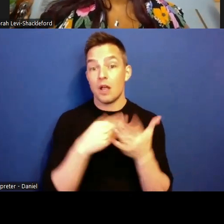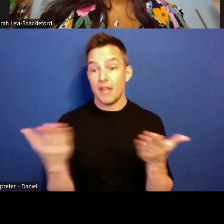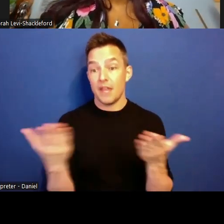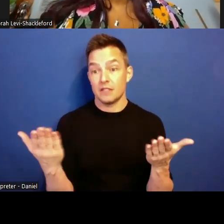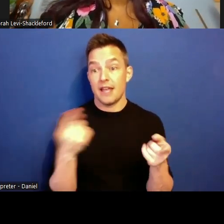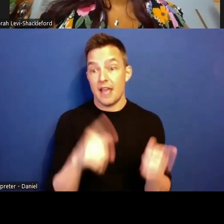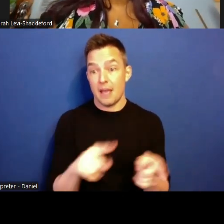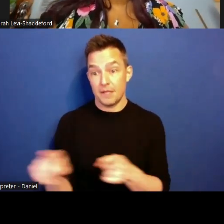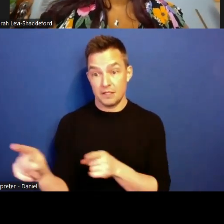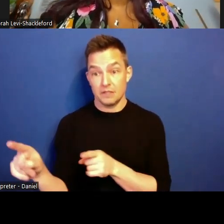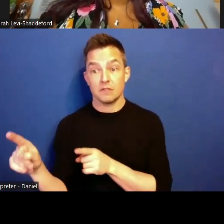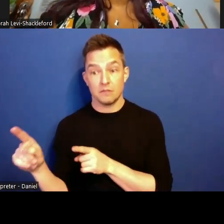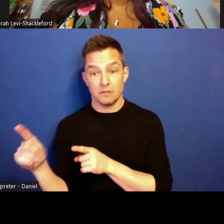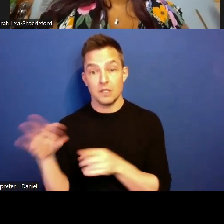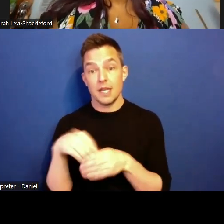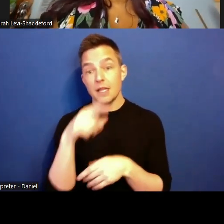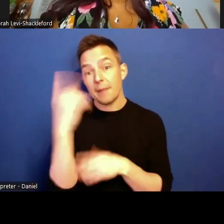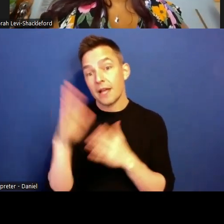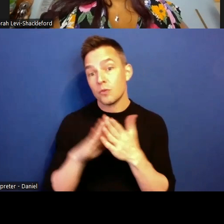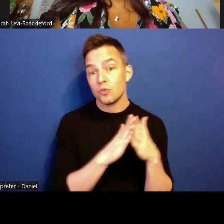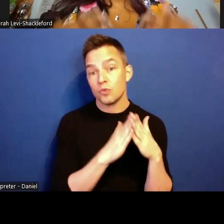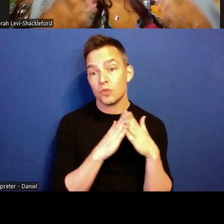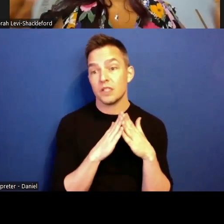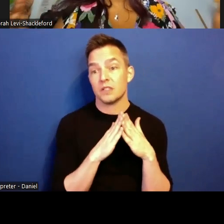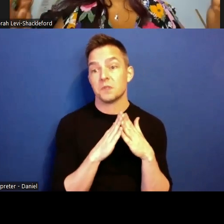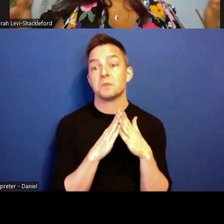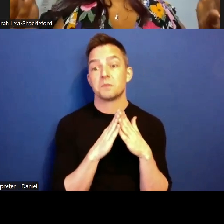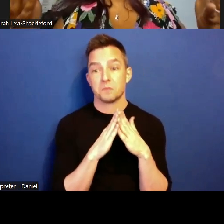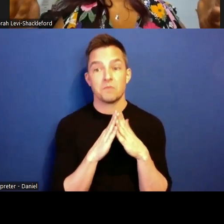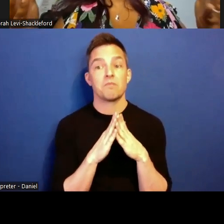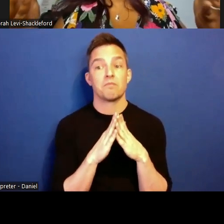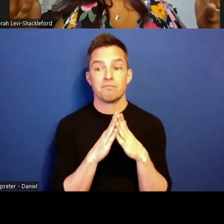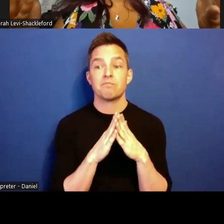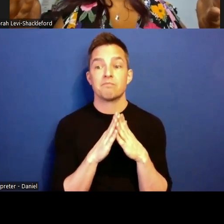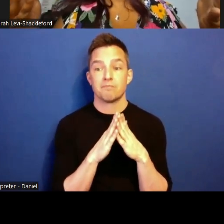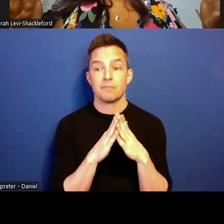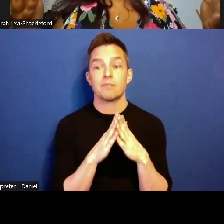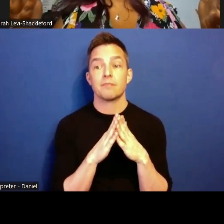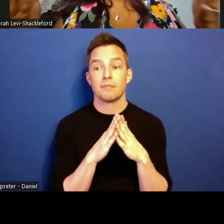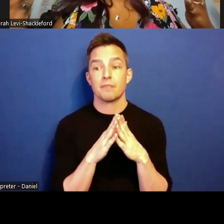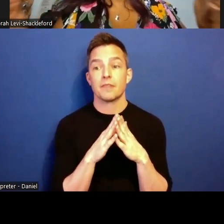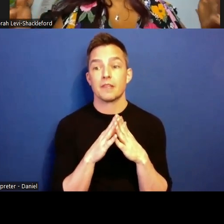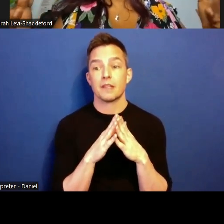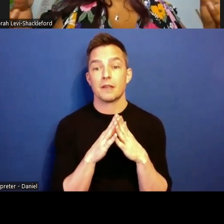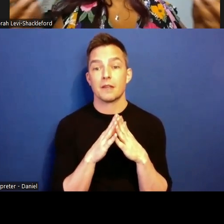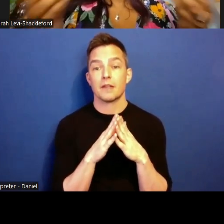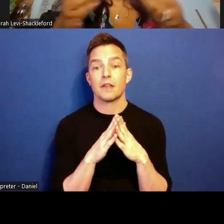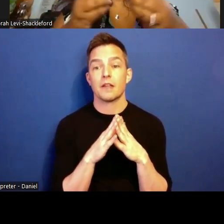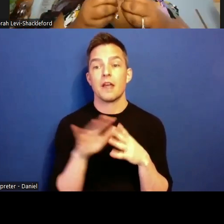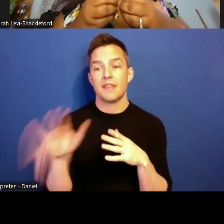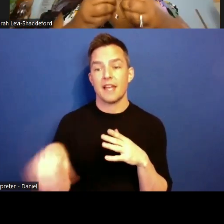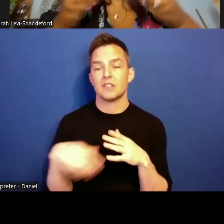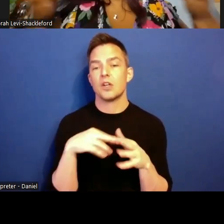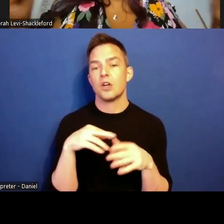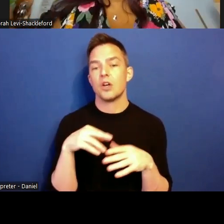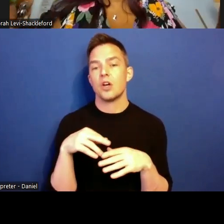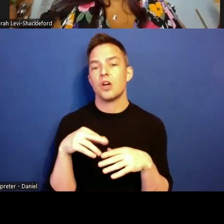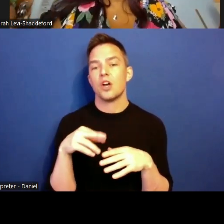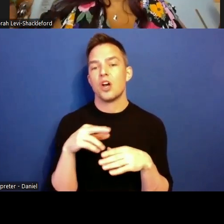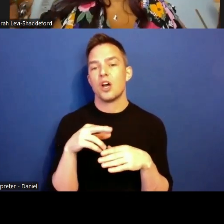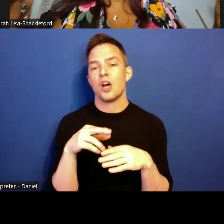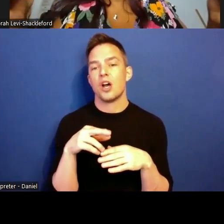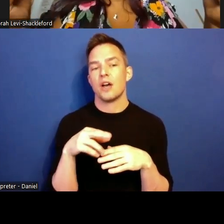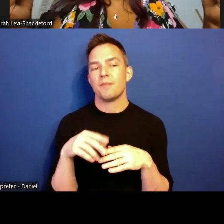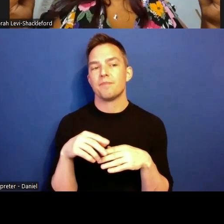happen in the Black community, which, as has been a result of